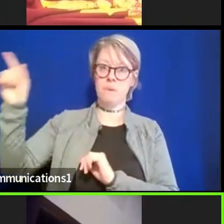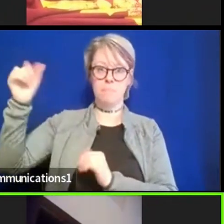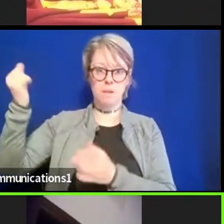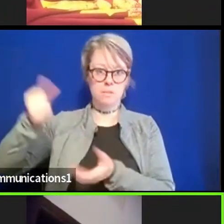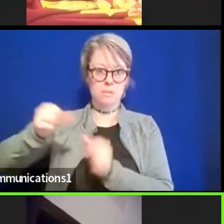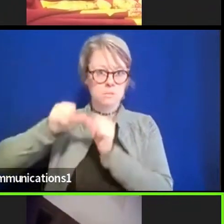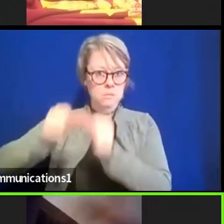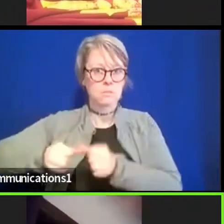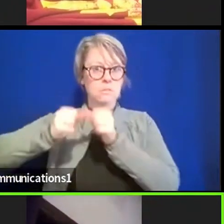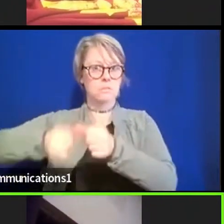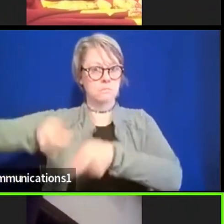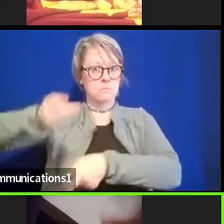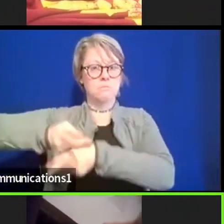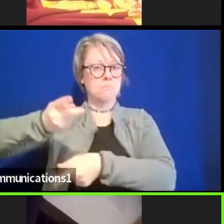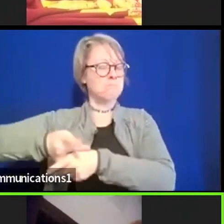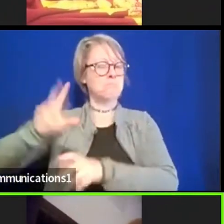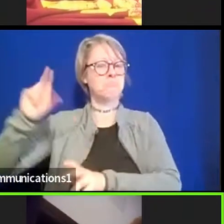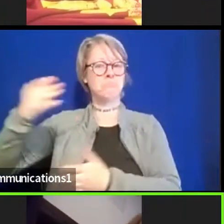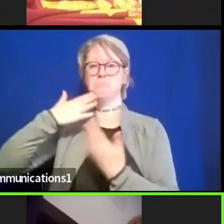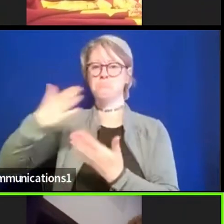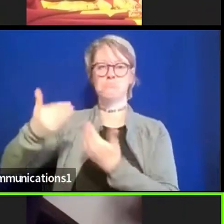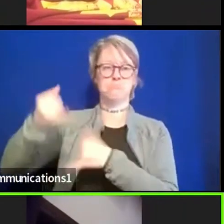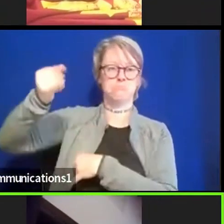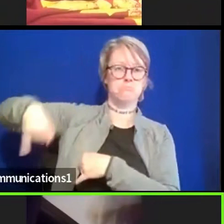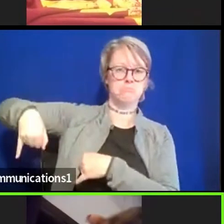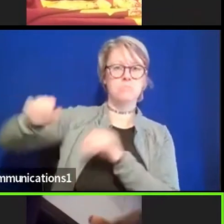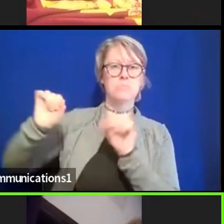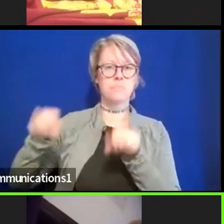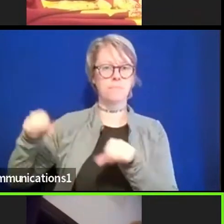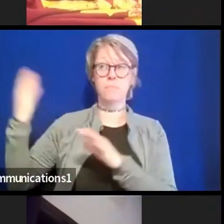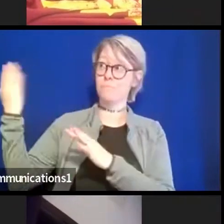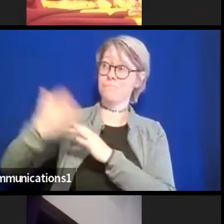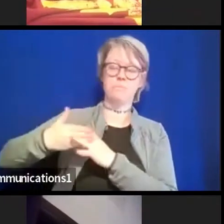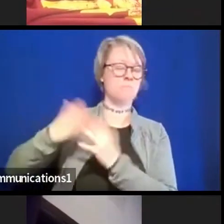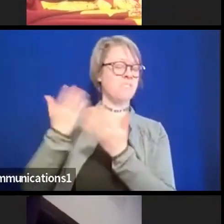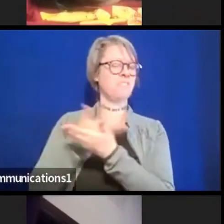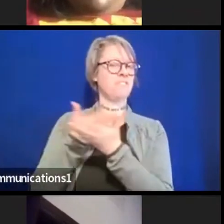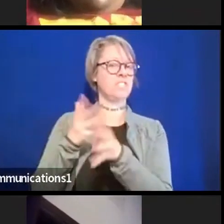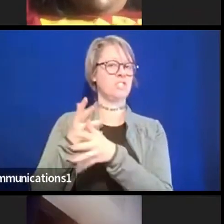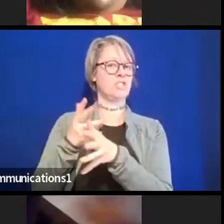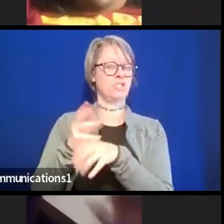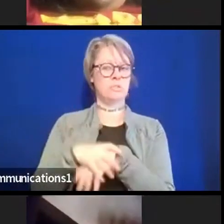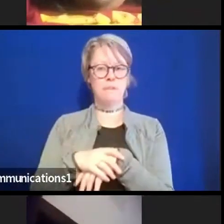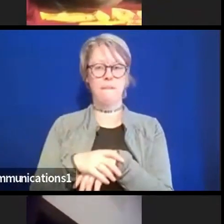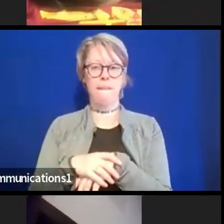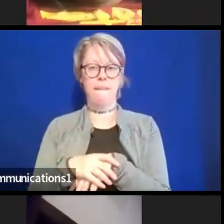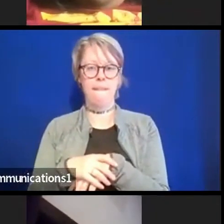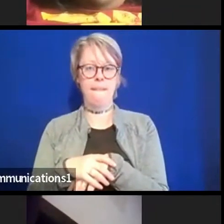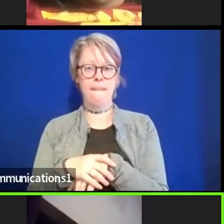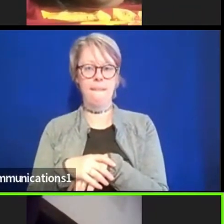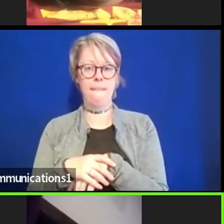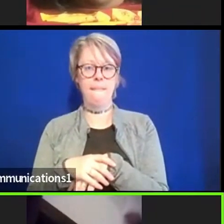the behalf of, they want the government to intervene. Like, Right. if the family wants